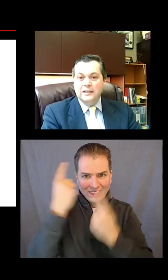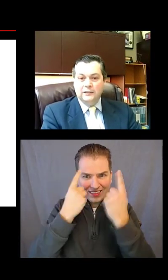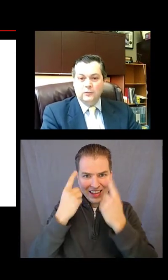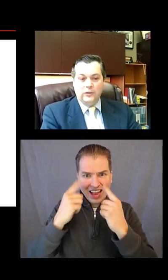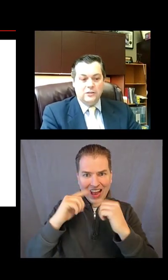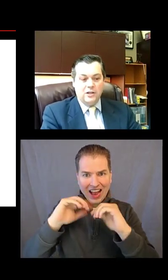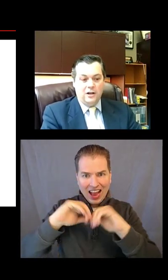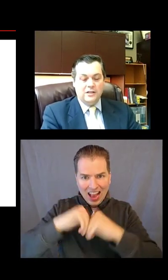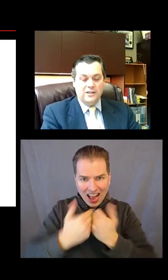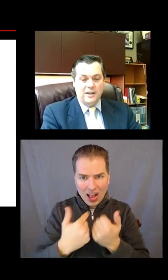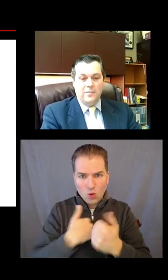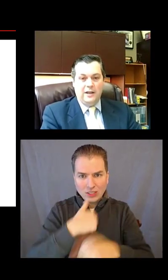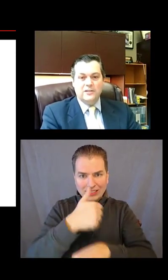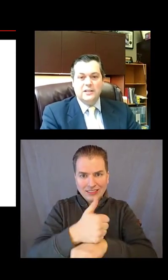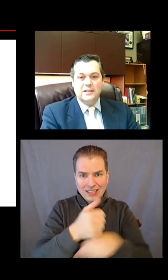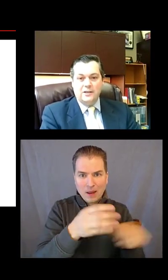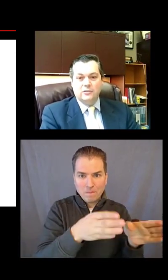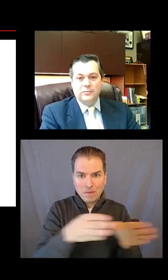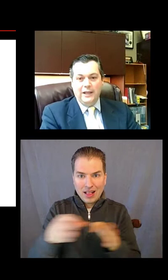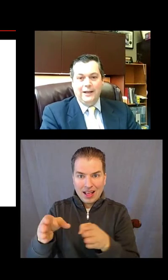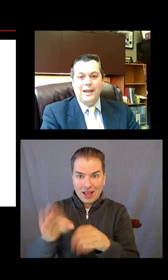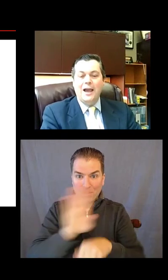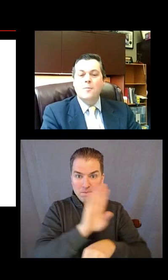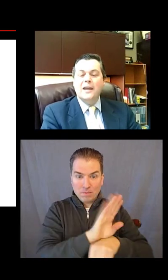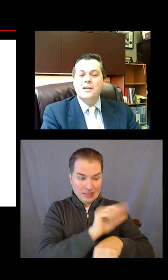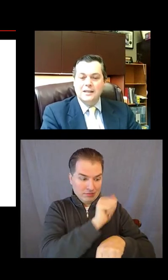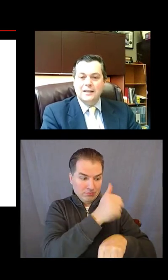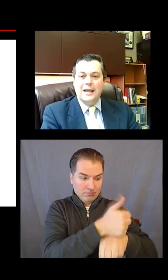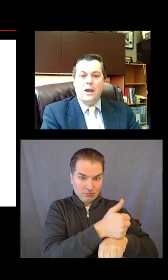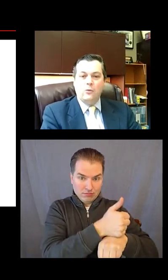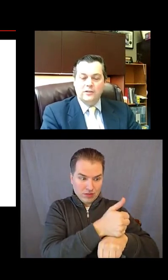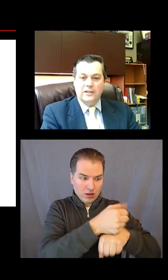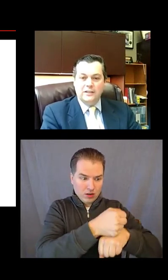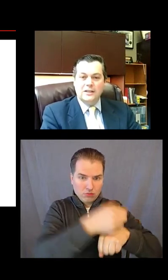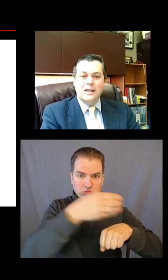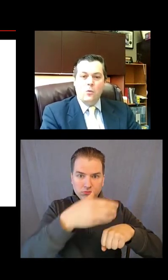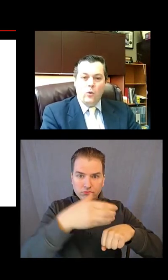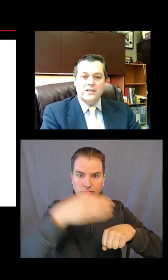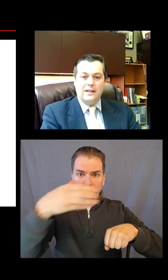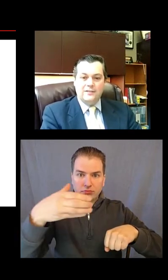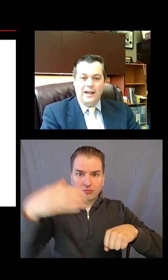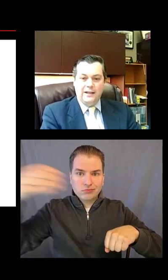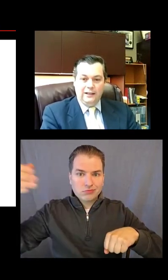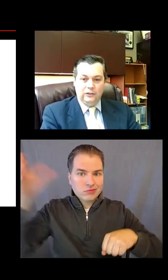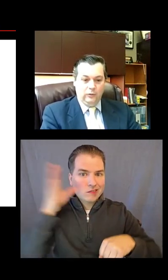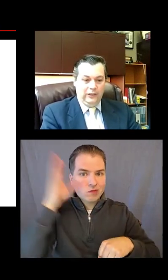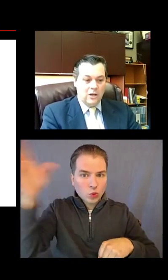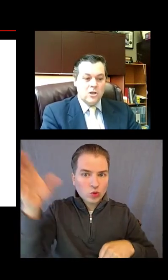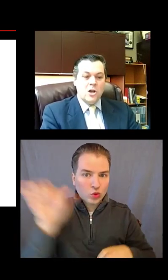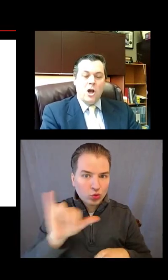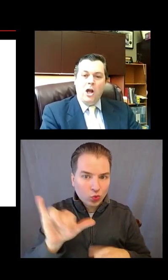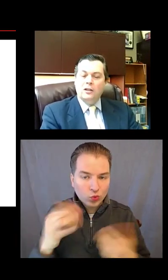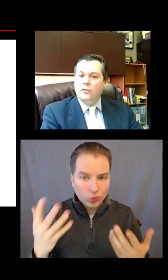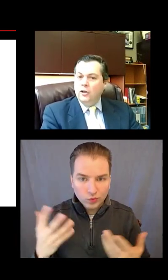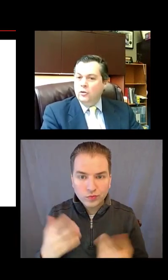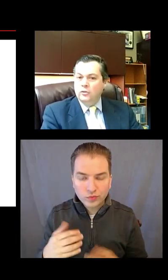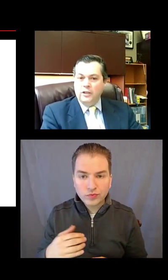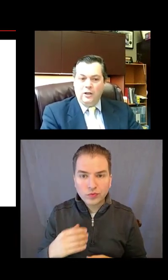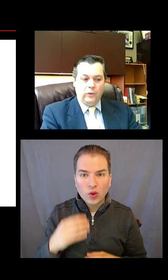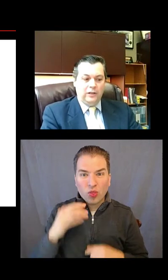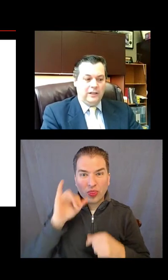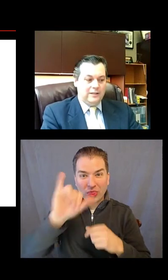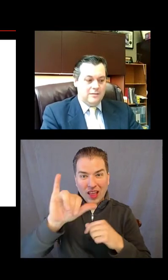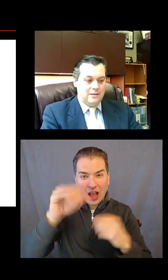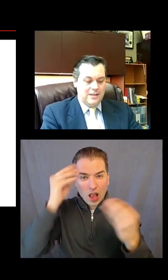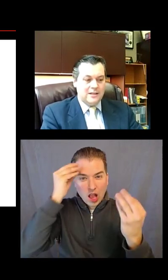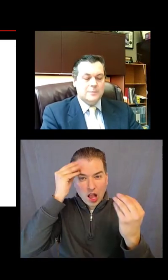first instance, we started to think about succession planning. How am I going to get out of this once I've gotten into it? All of those